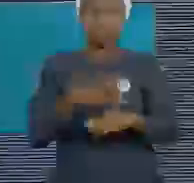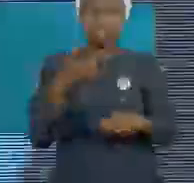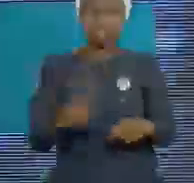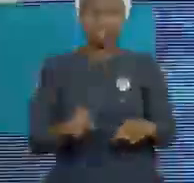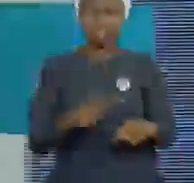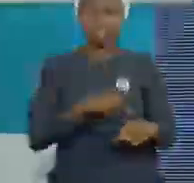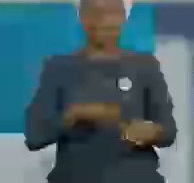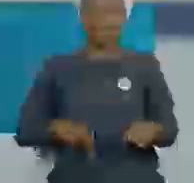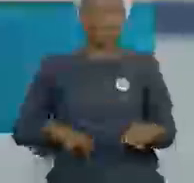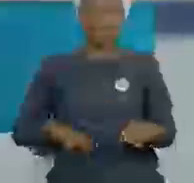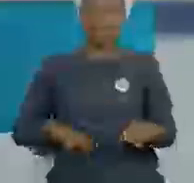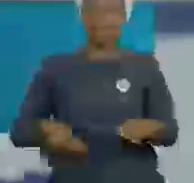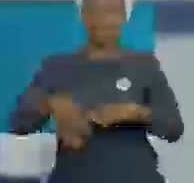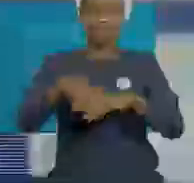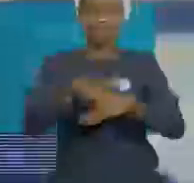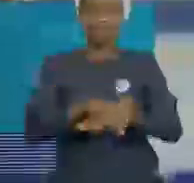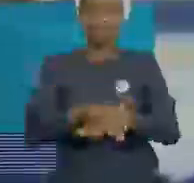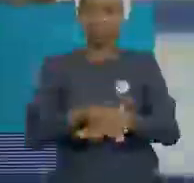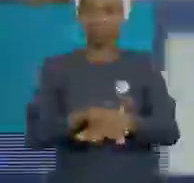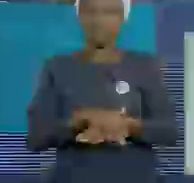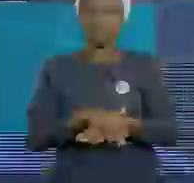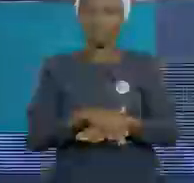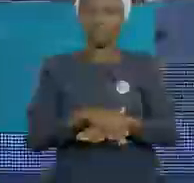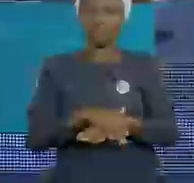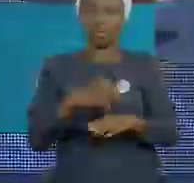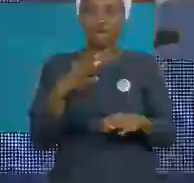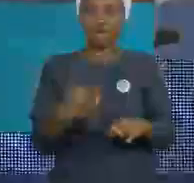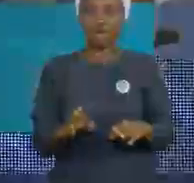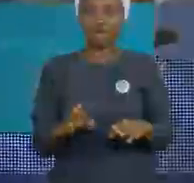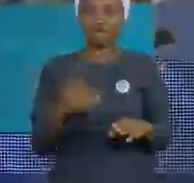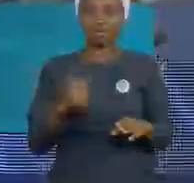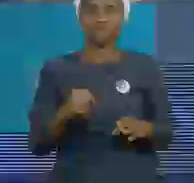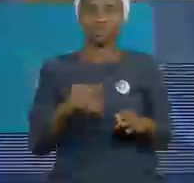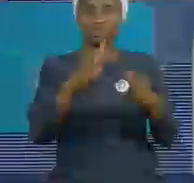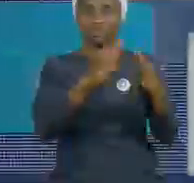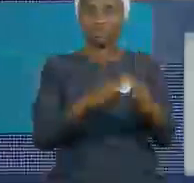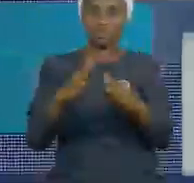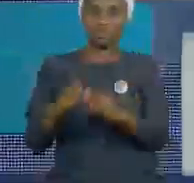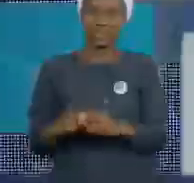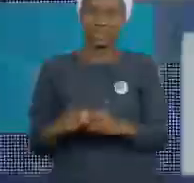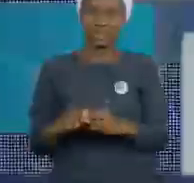kingdom of a tribe. The kingdom of a community.